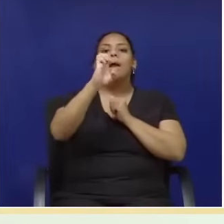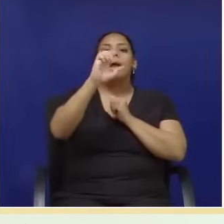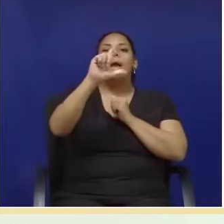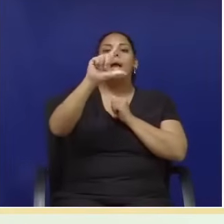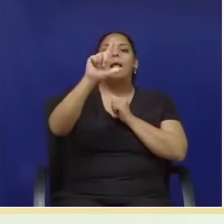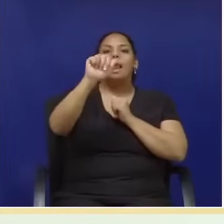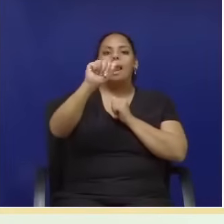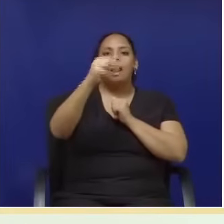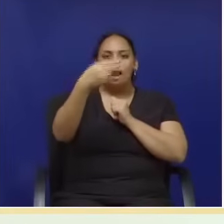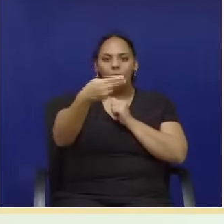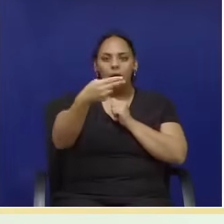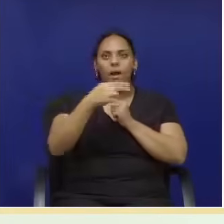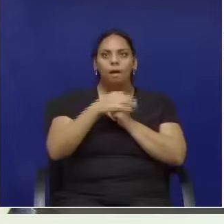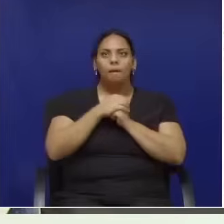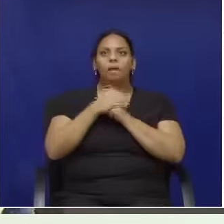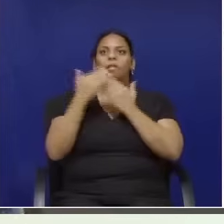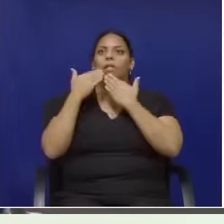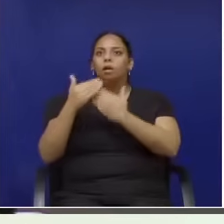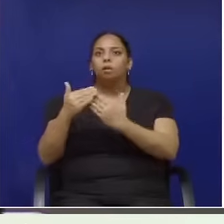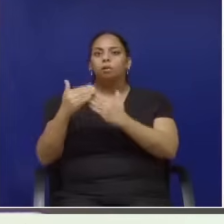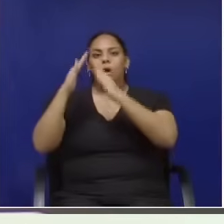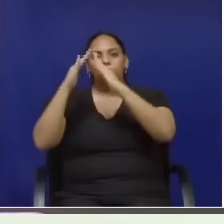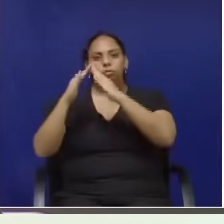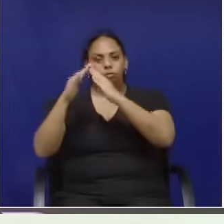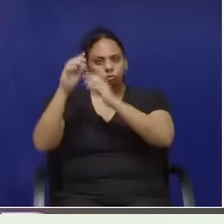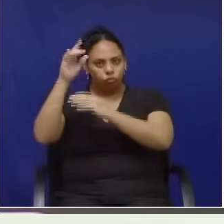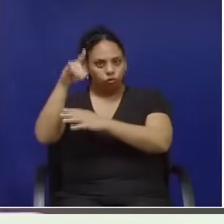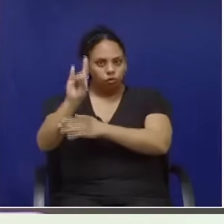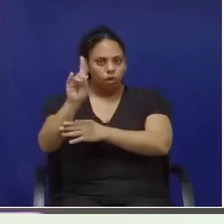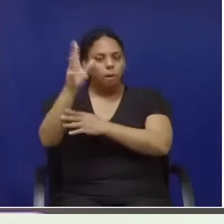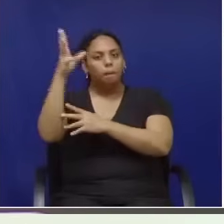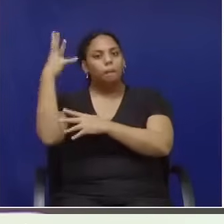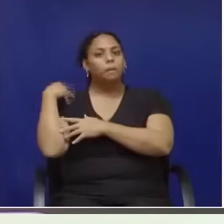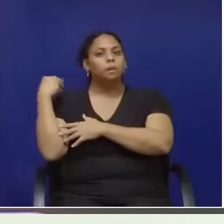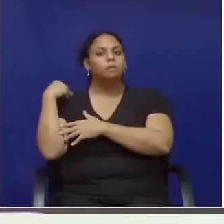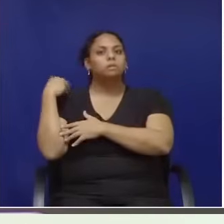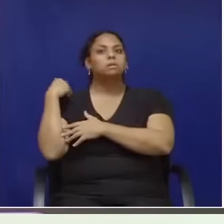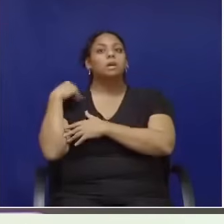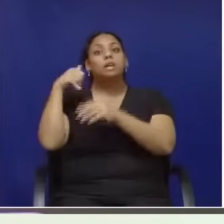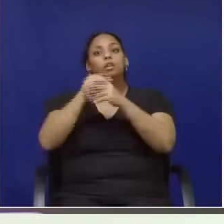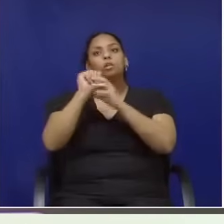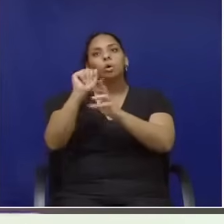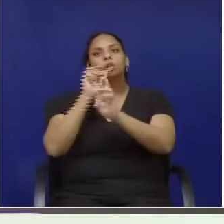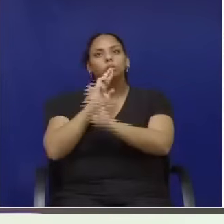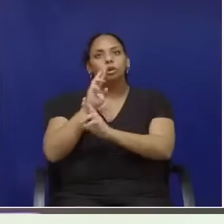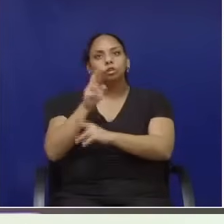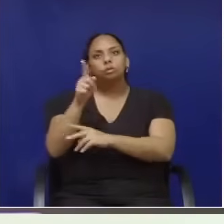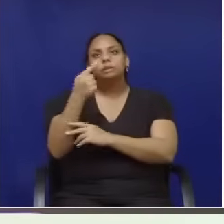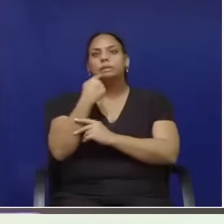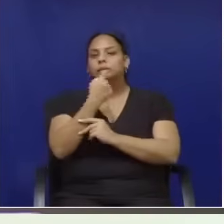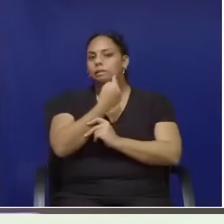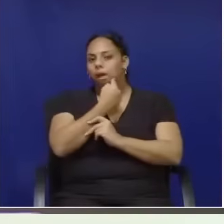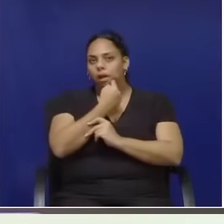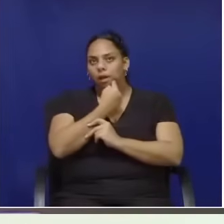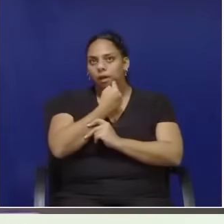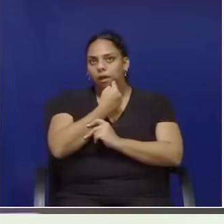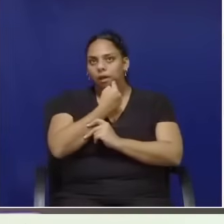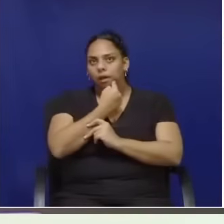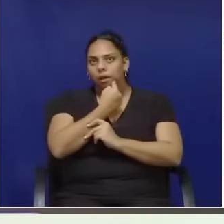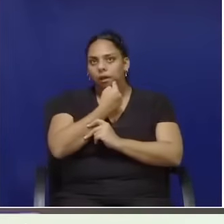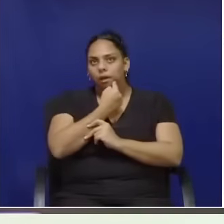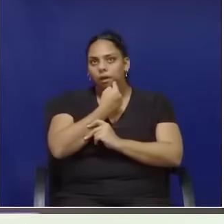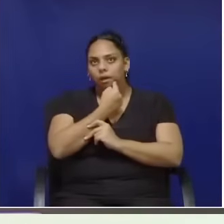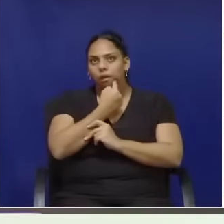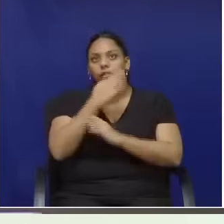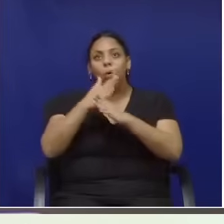Thank you very much, House Chair. Minister, in your response, you mentioned that there's a work that